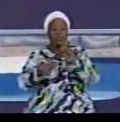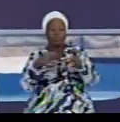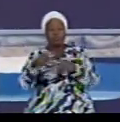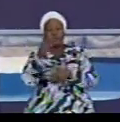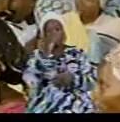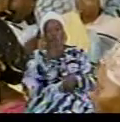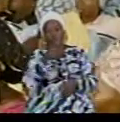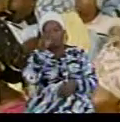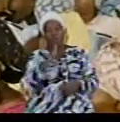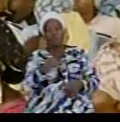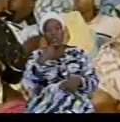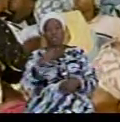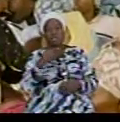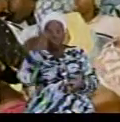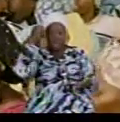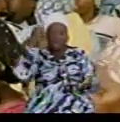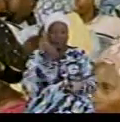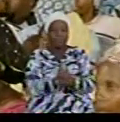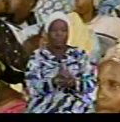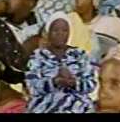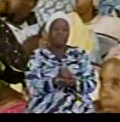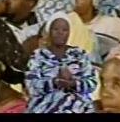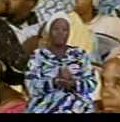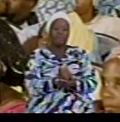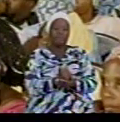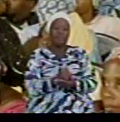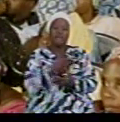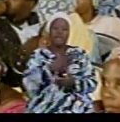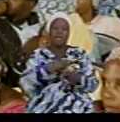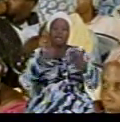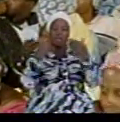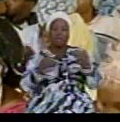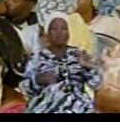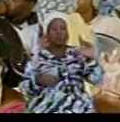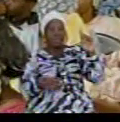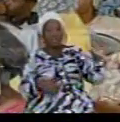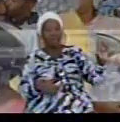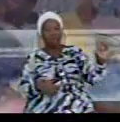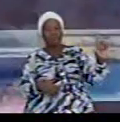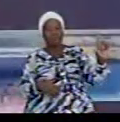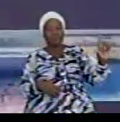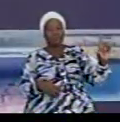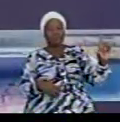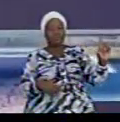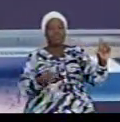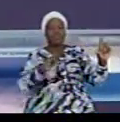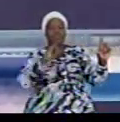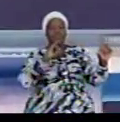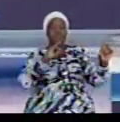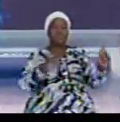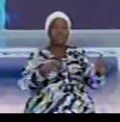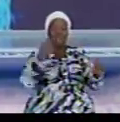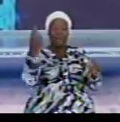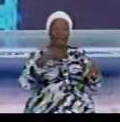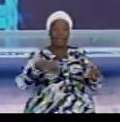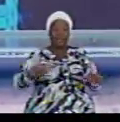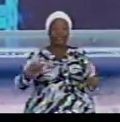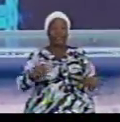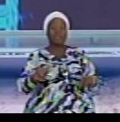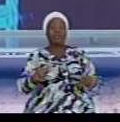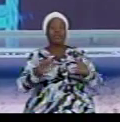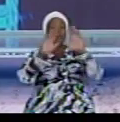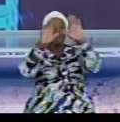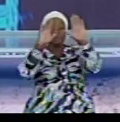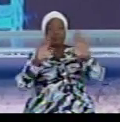said, amen. And now L is the lasting miracle.